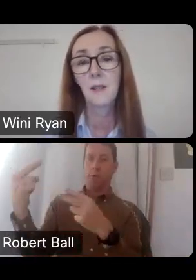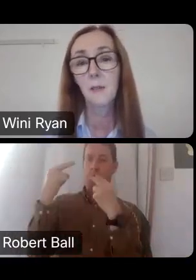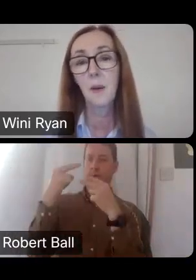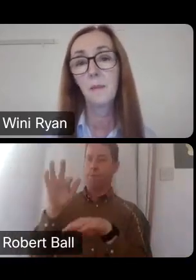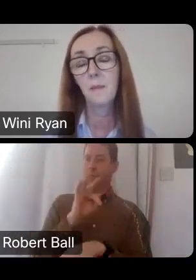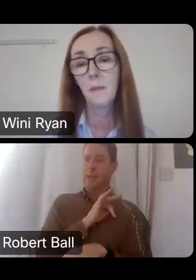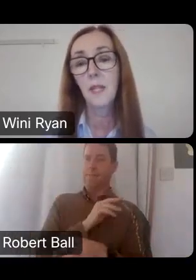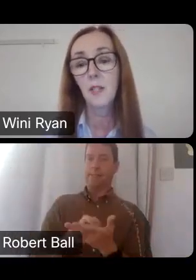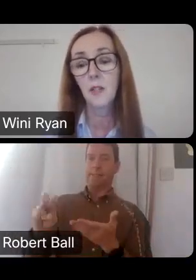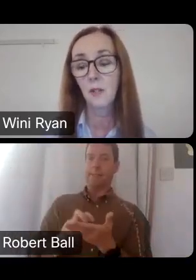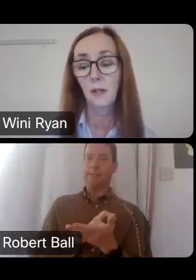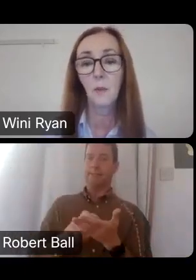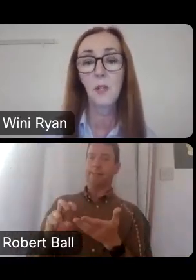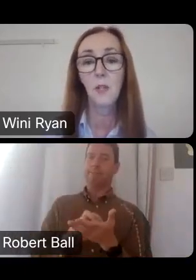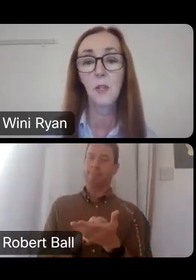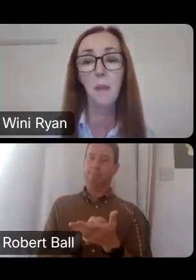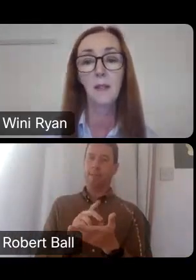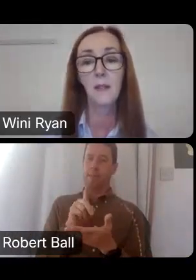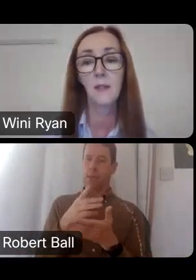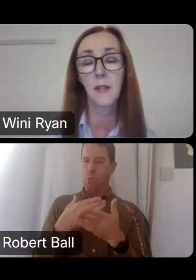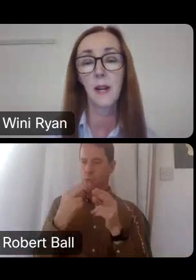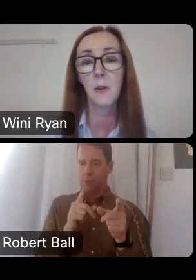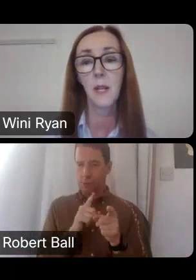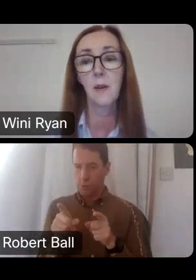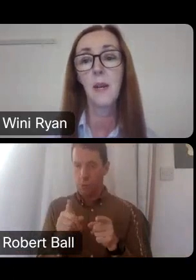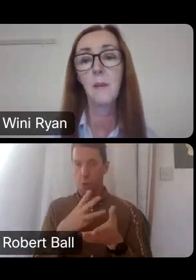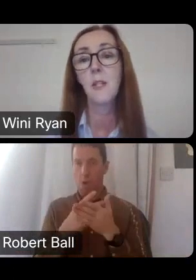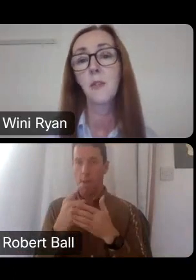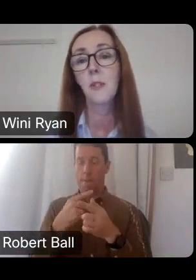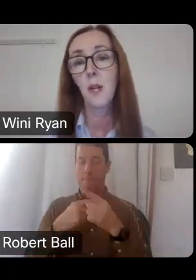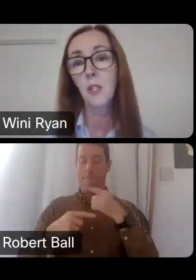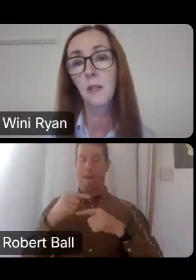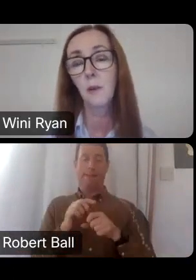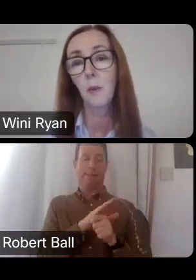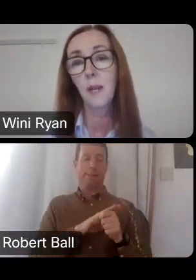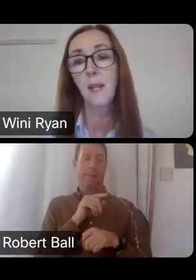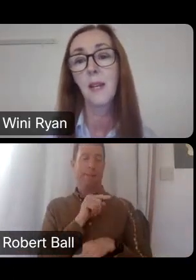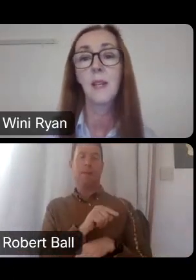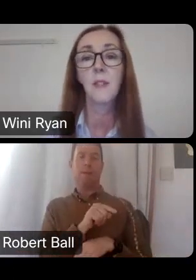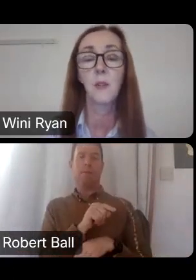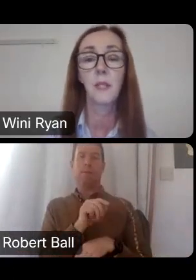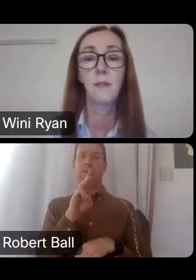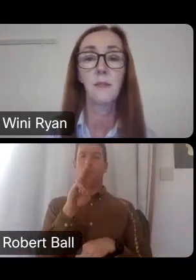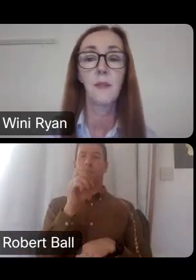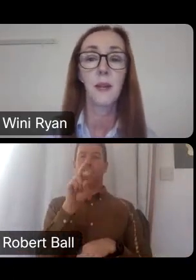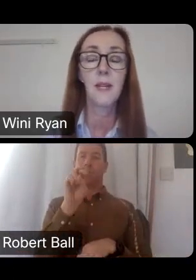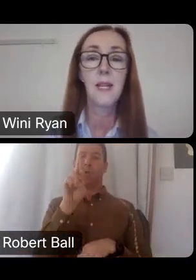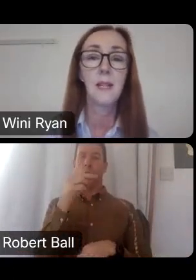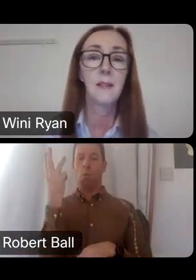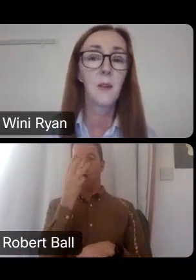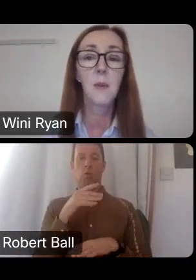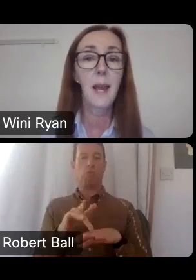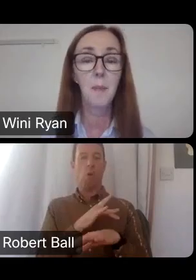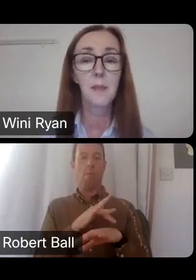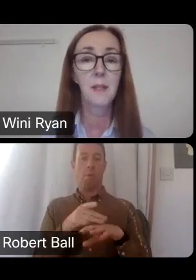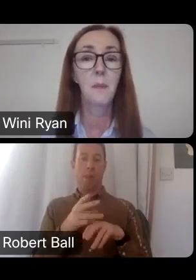And this is what we need to do. Like when you go back to this scenario here, Peter is watching the role play, he's going to give feedback.